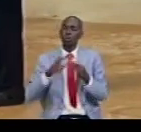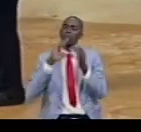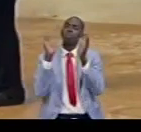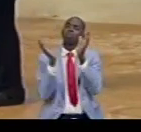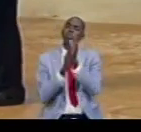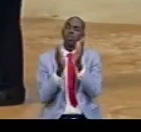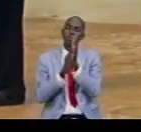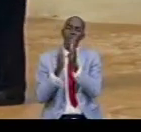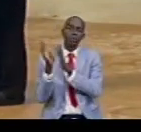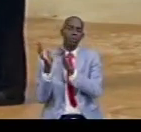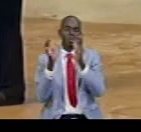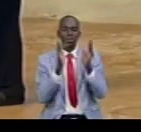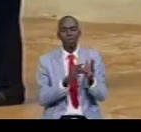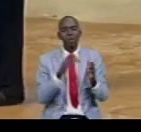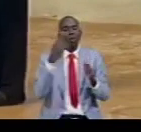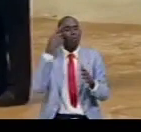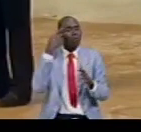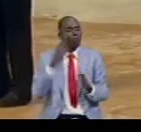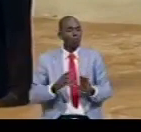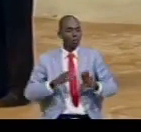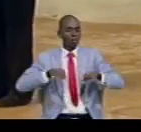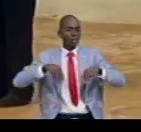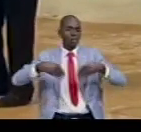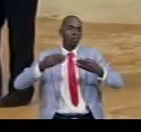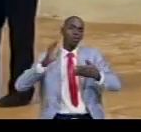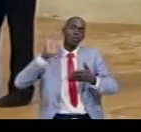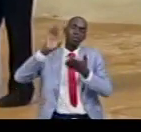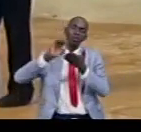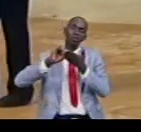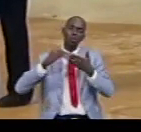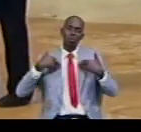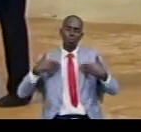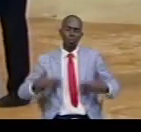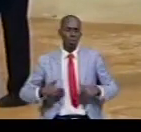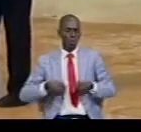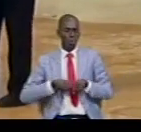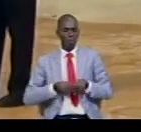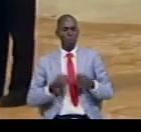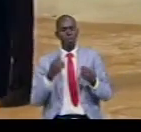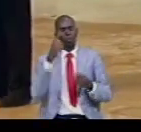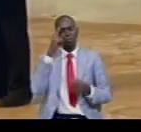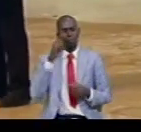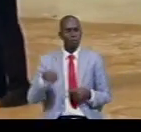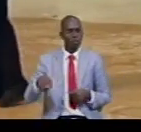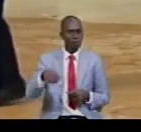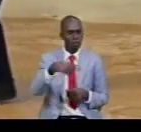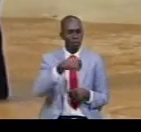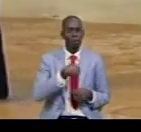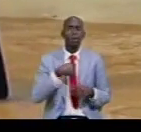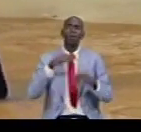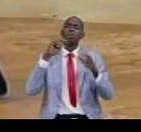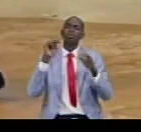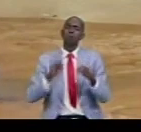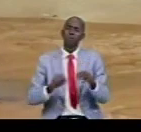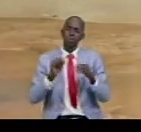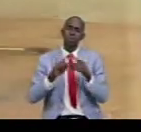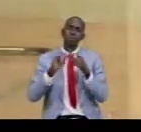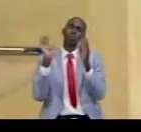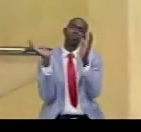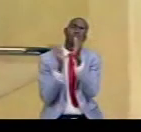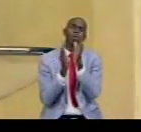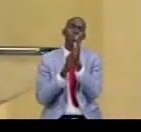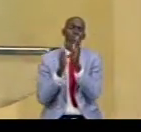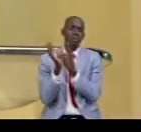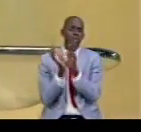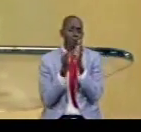the breaking of his body. We need to praise Jesus for the breaking of his body. Let's open our mouth and begin to tell Jesus, thank you